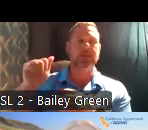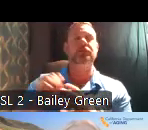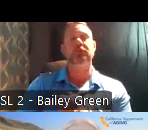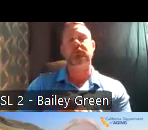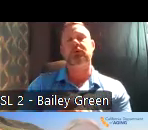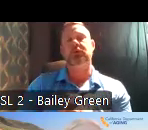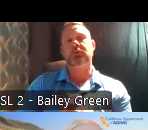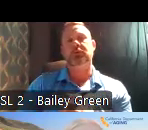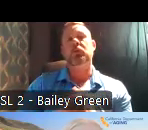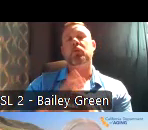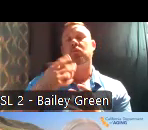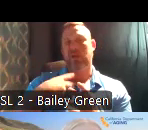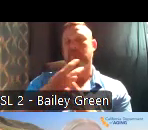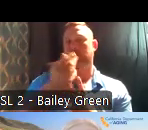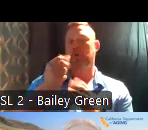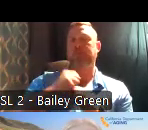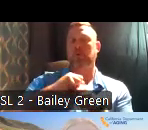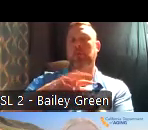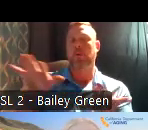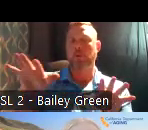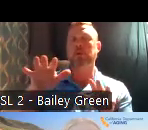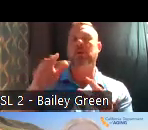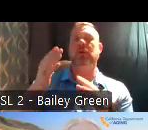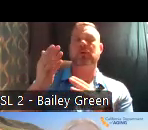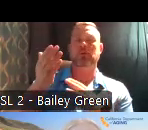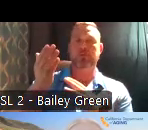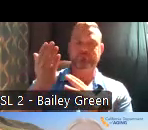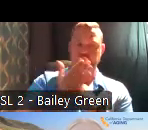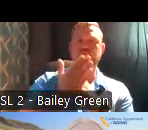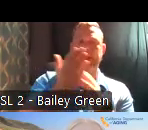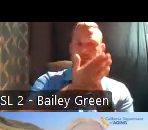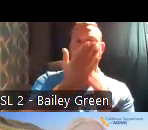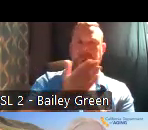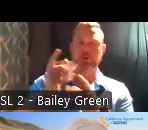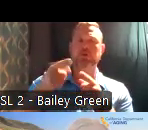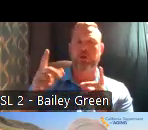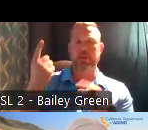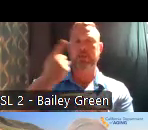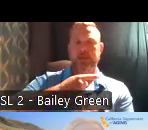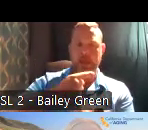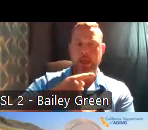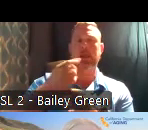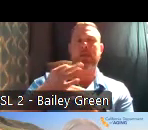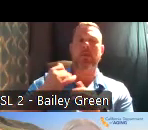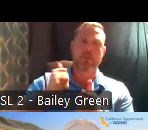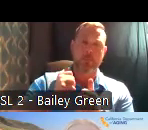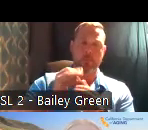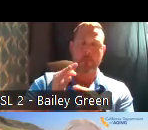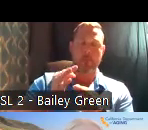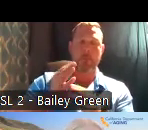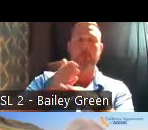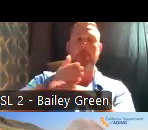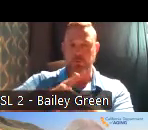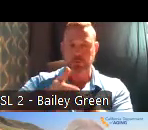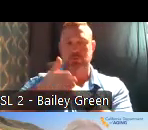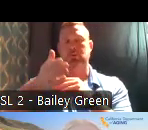a number of networking and breaks during the day, including a post-networking reception